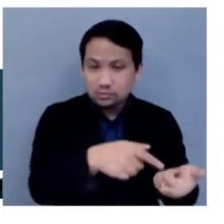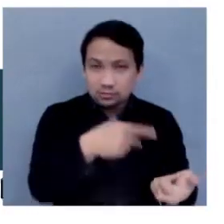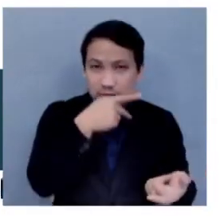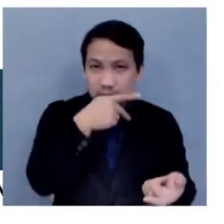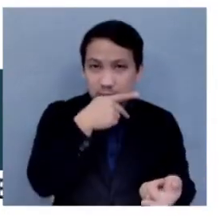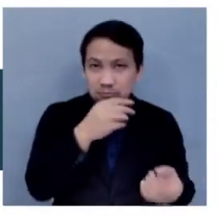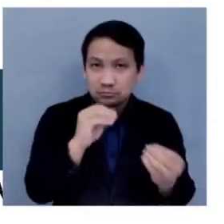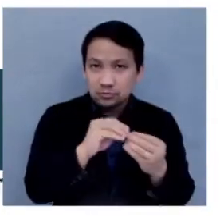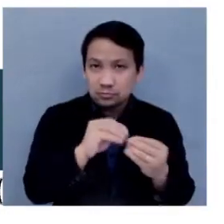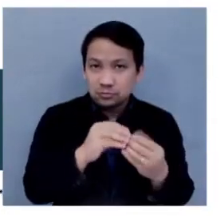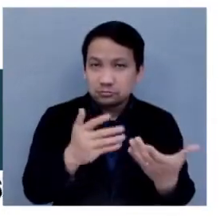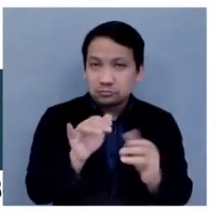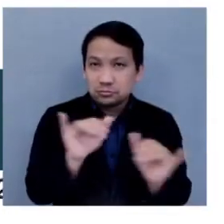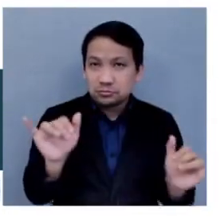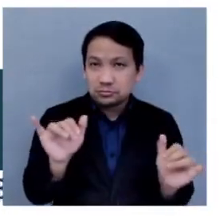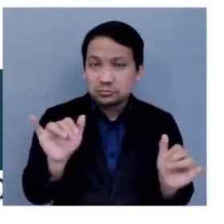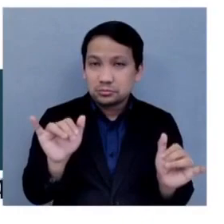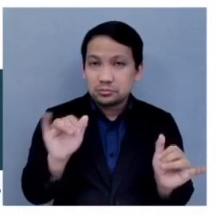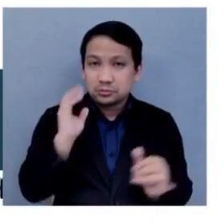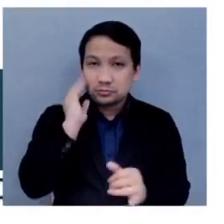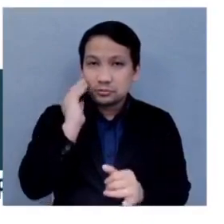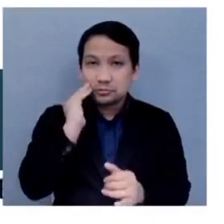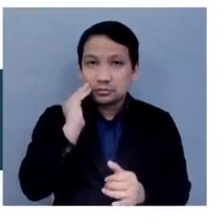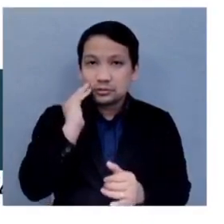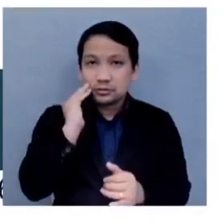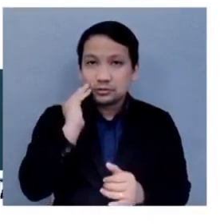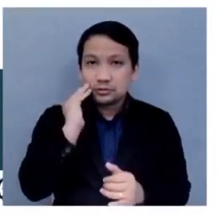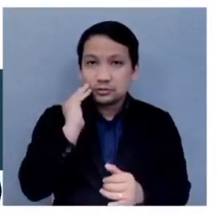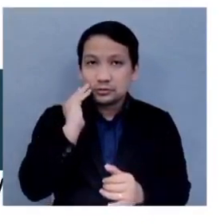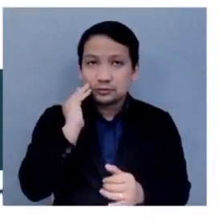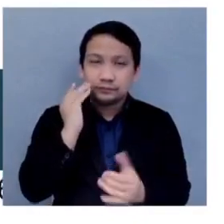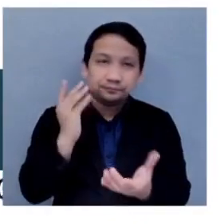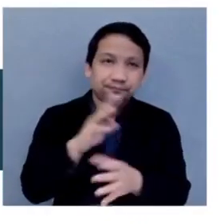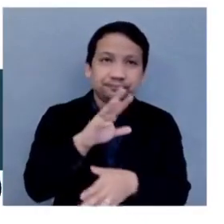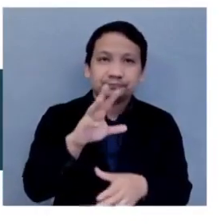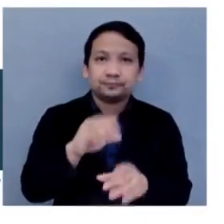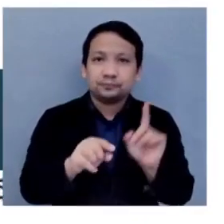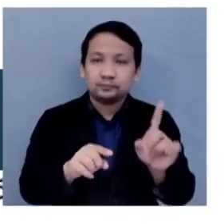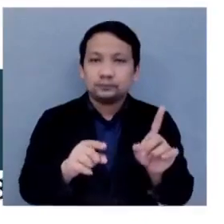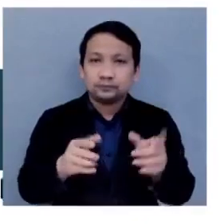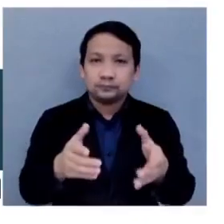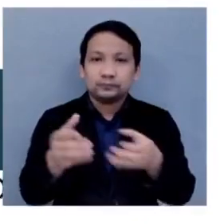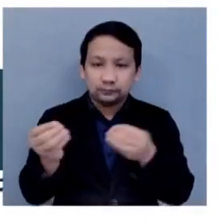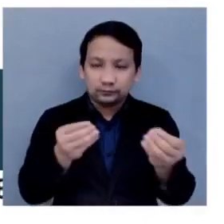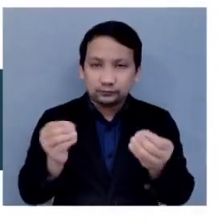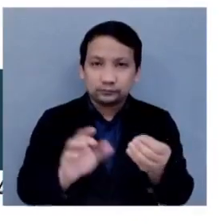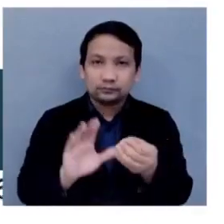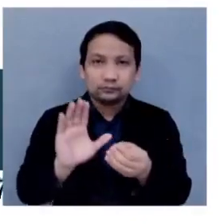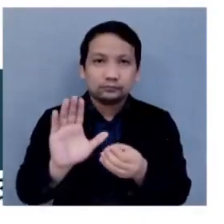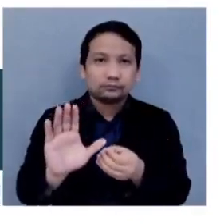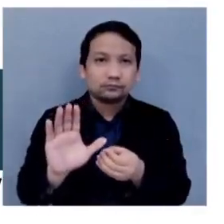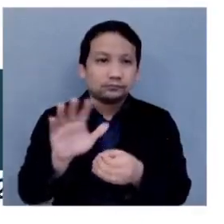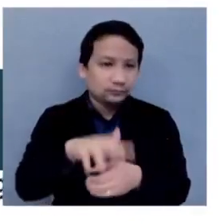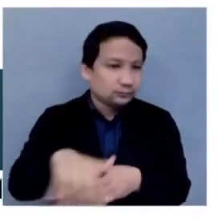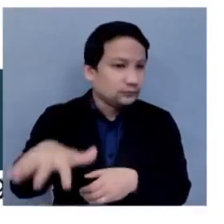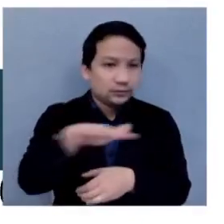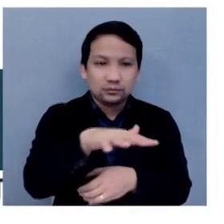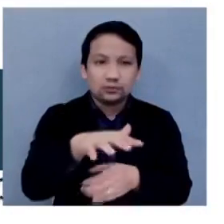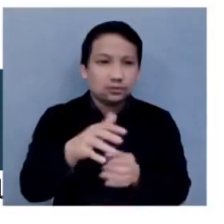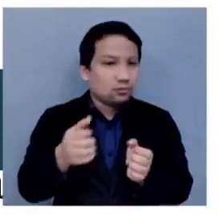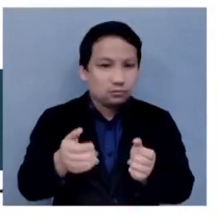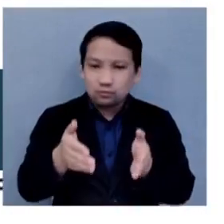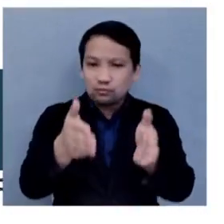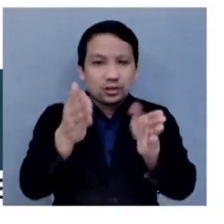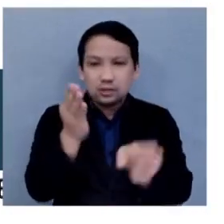see more of the same, or is it just really going to be one entity that will be operating the whole route of the EDSA